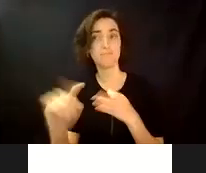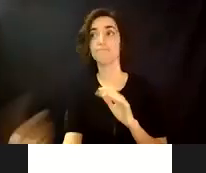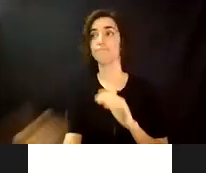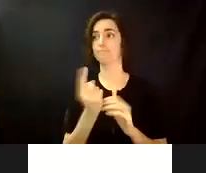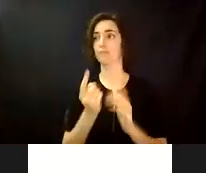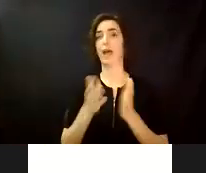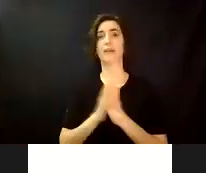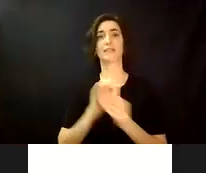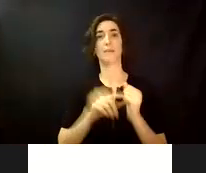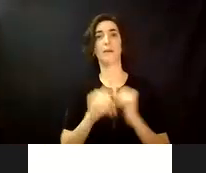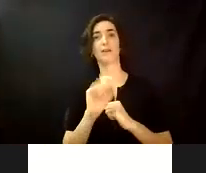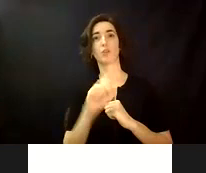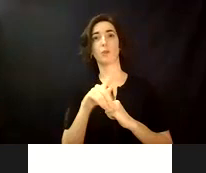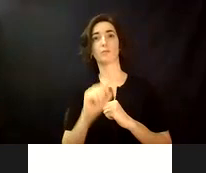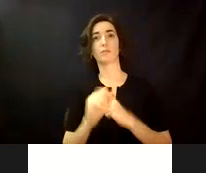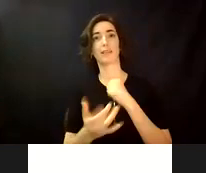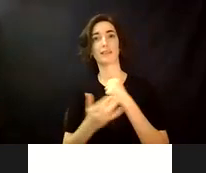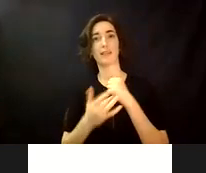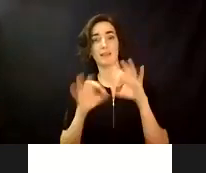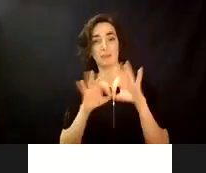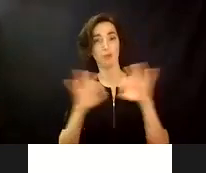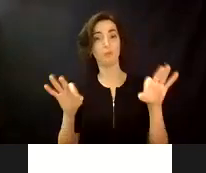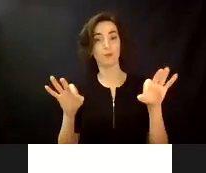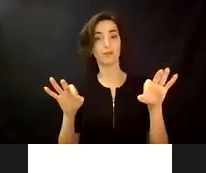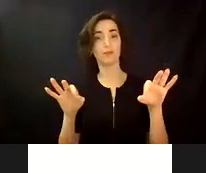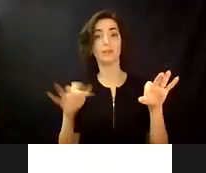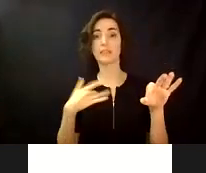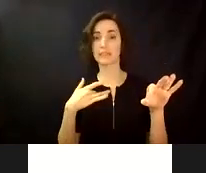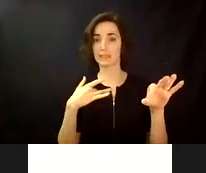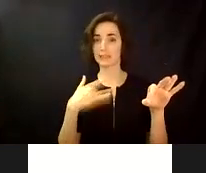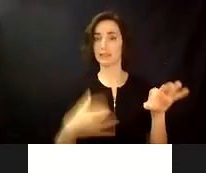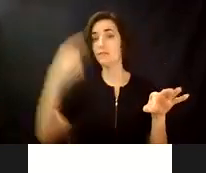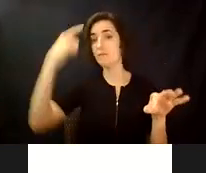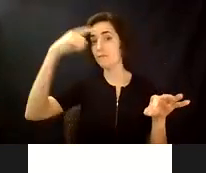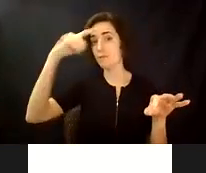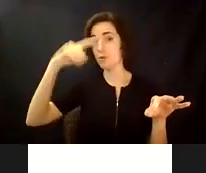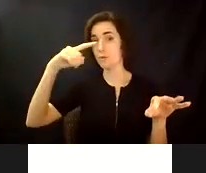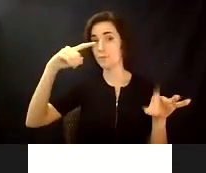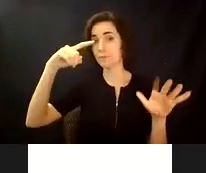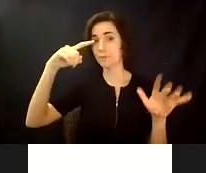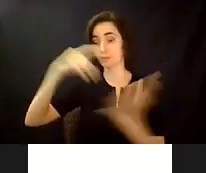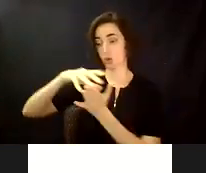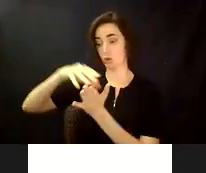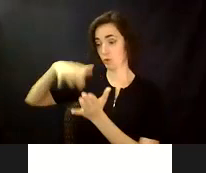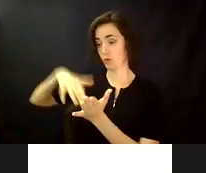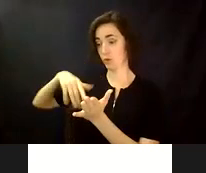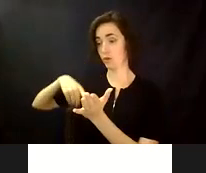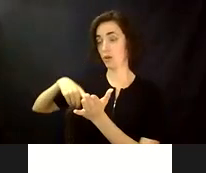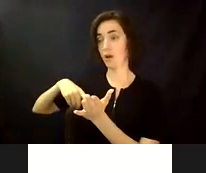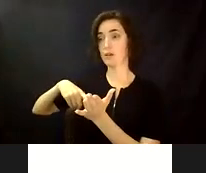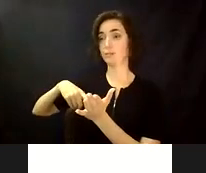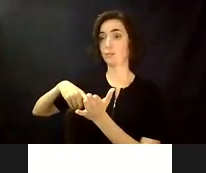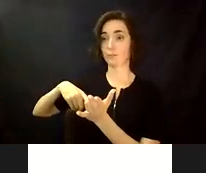TOPS Tech diploma. And typically that is designed for the student to go to